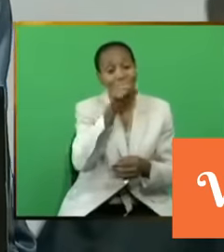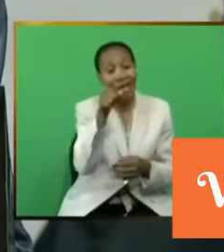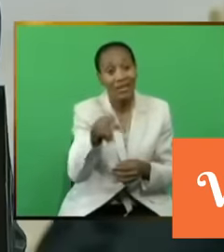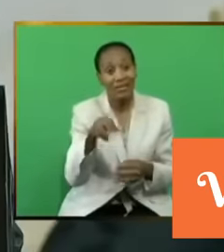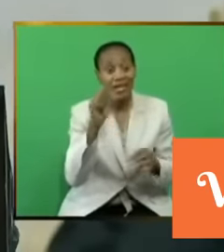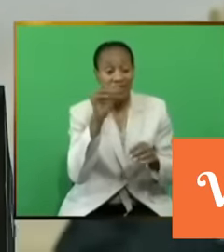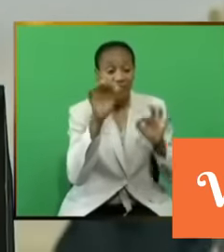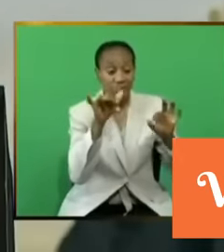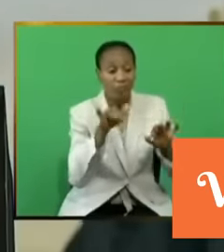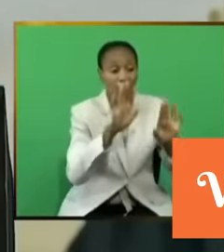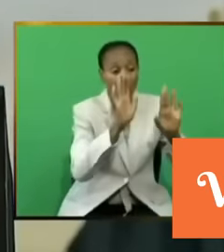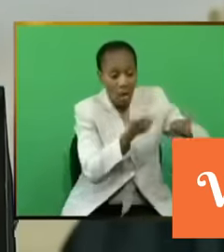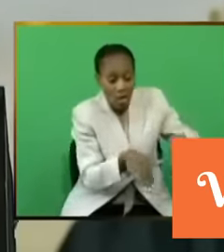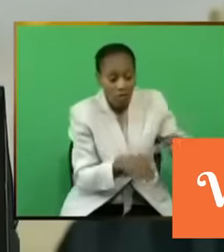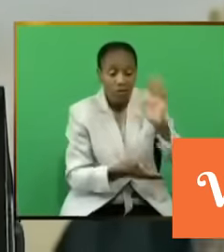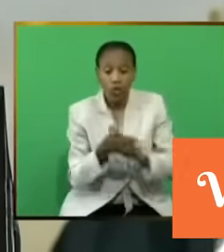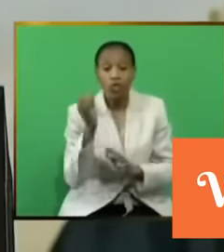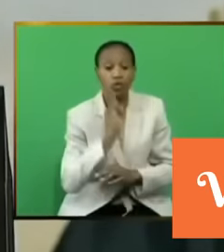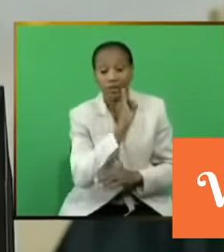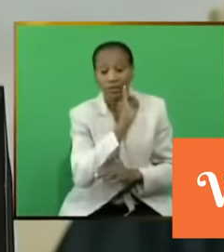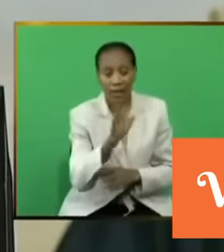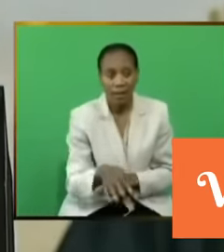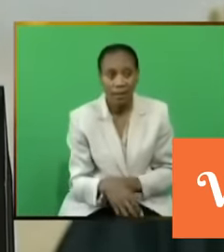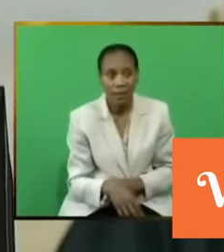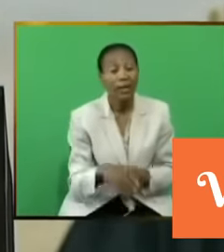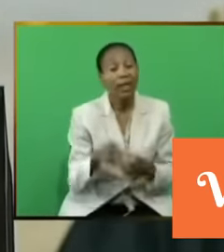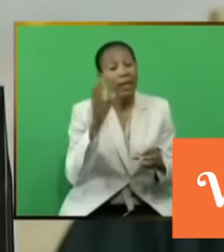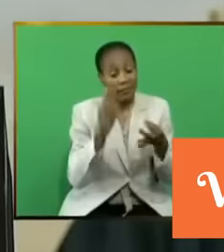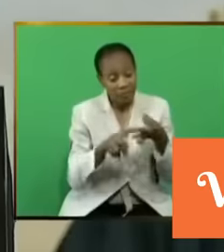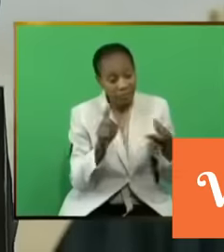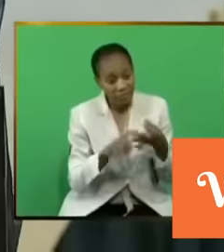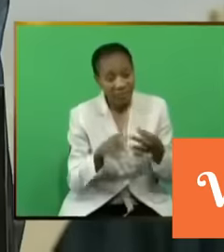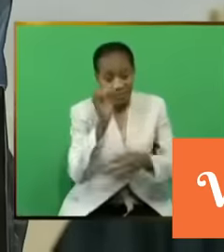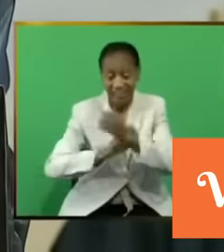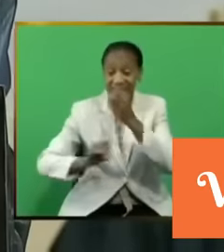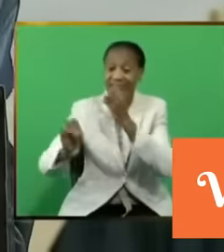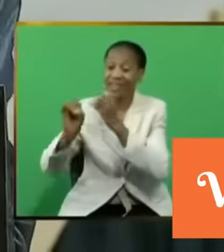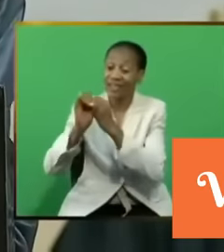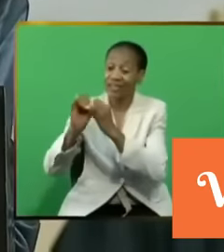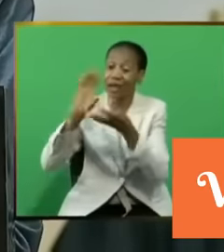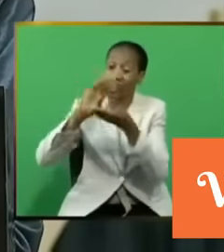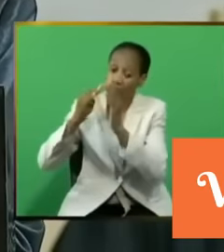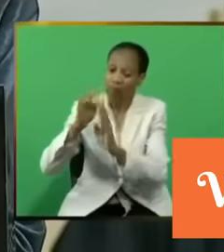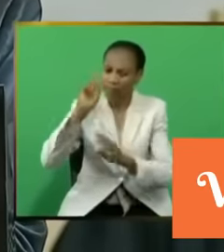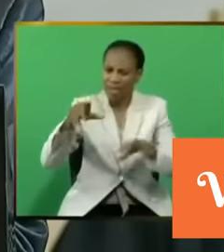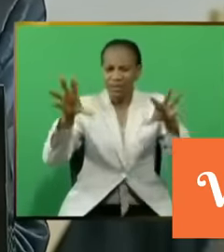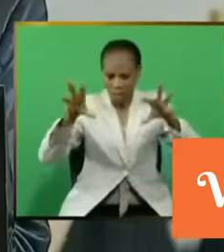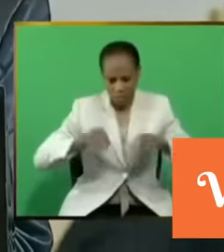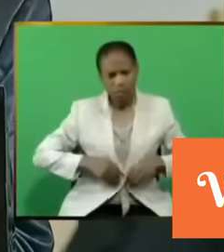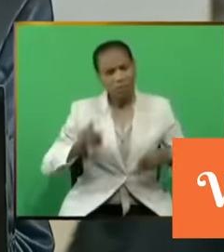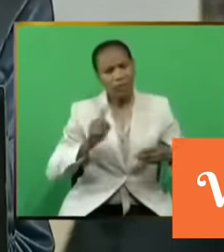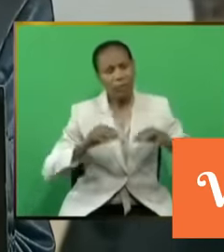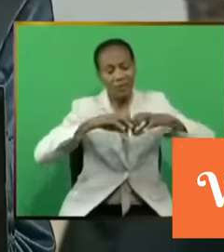into Israel. Thirdly, Hamas and the international community must accept